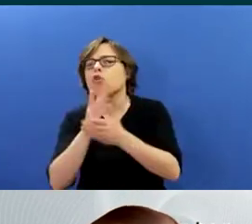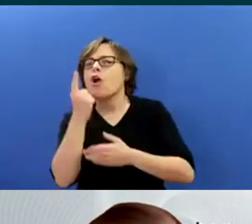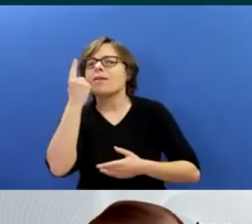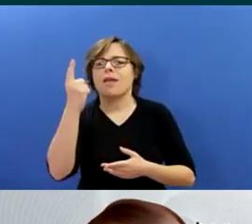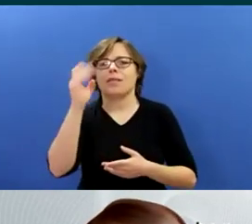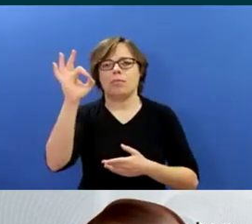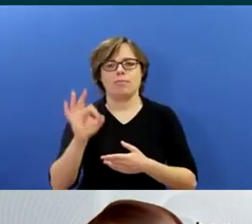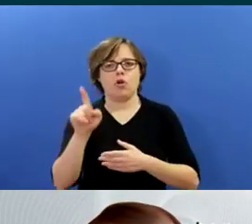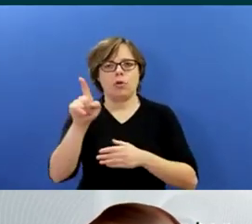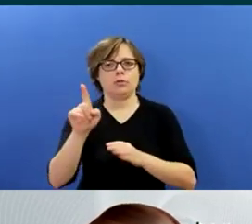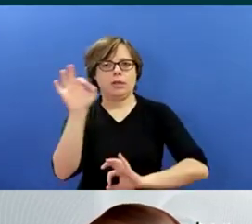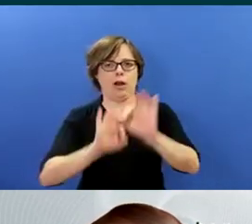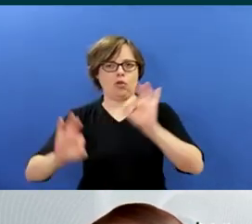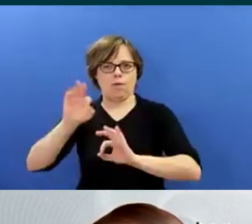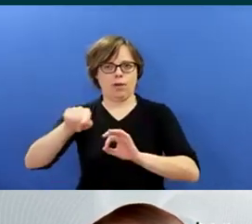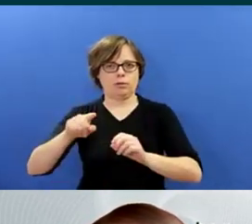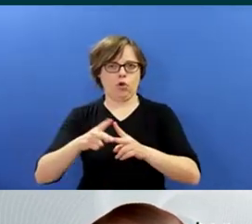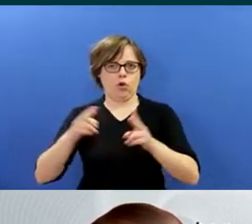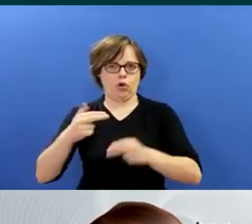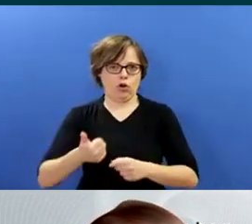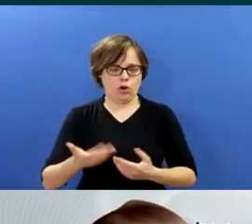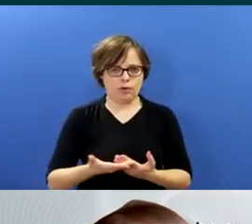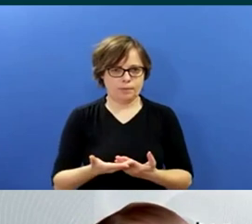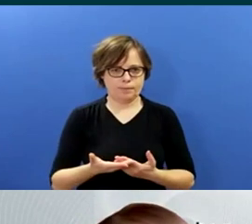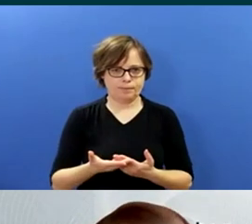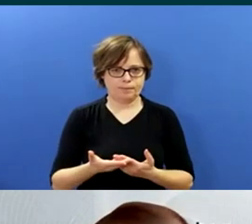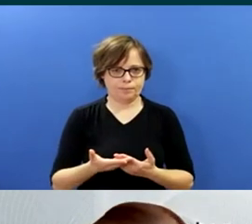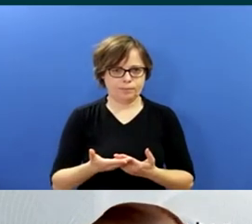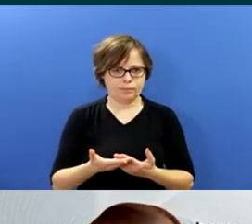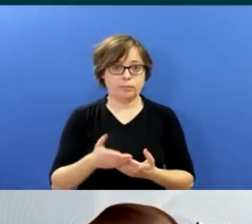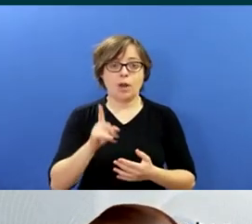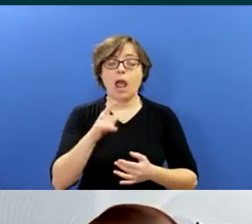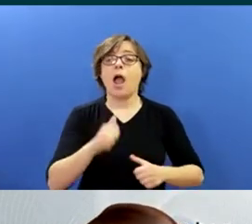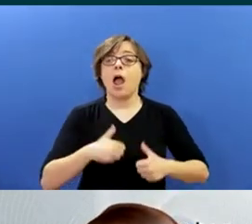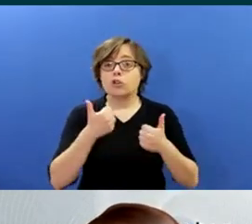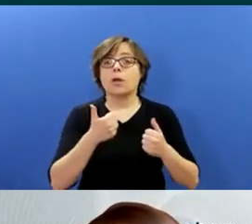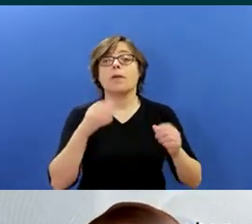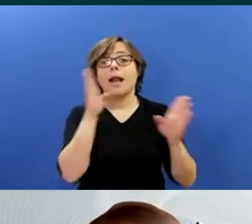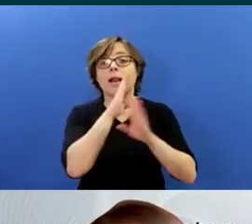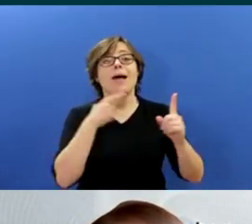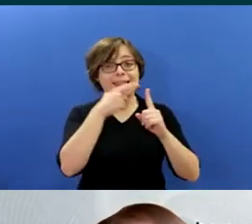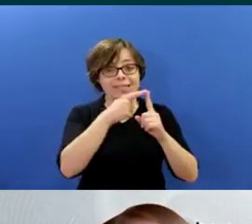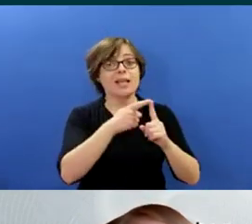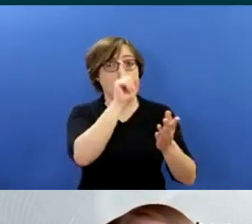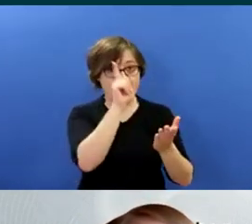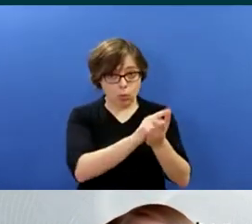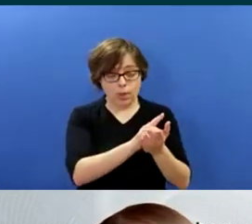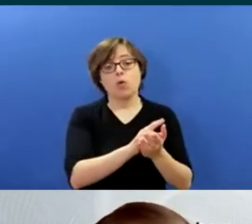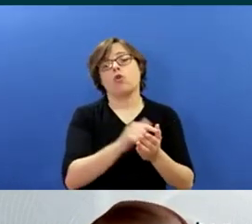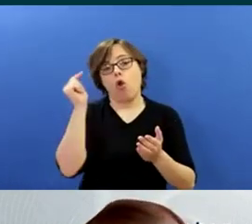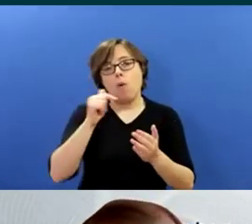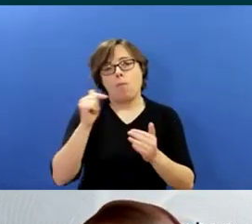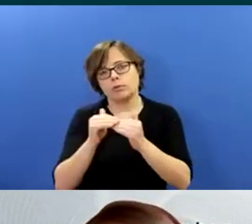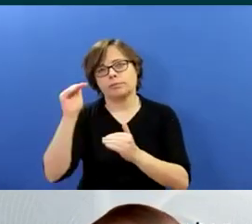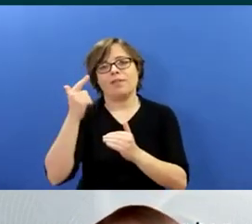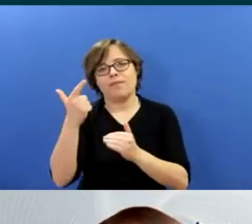meet the Paris climate targets, the renovation rate must be increased to around at least 2%, better 3%. And of course,